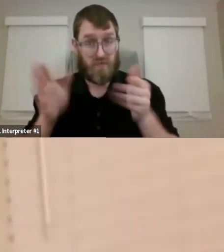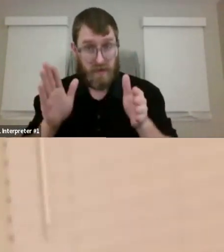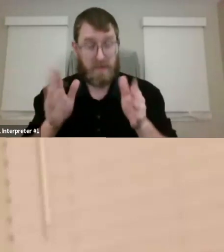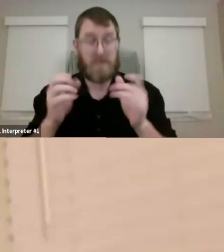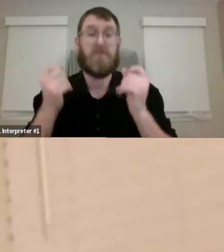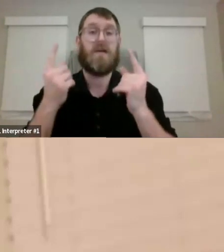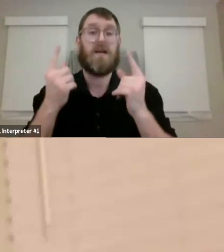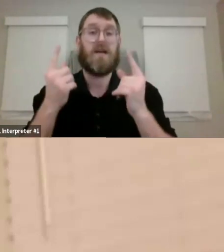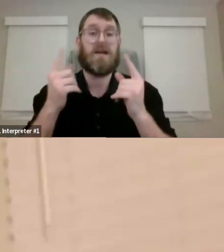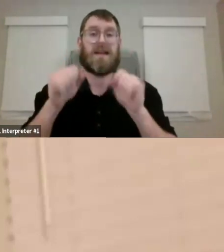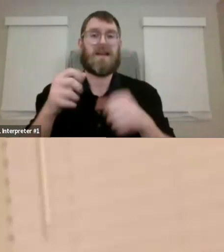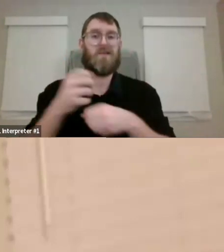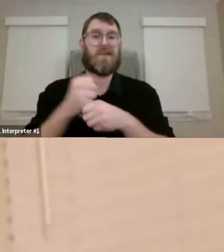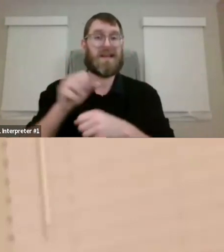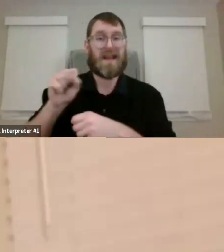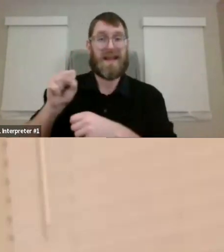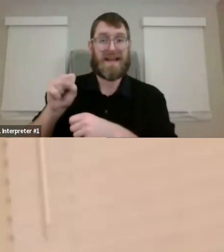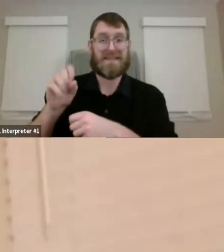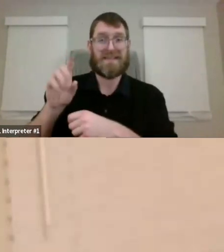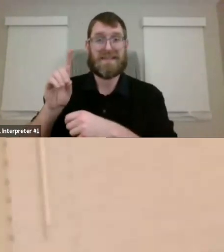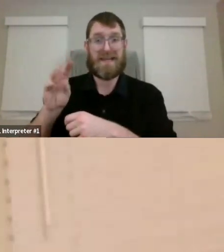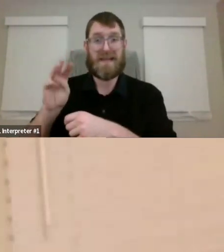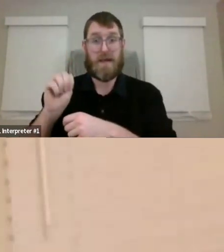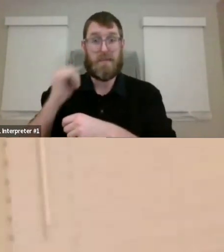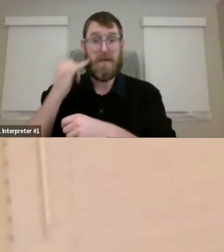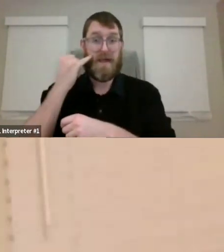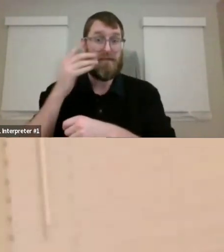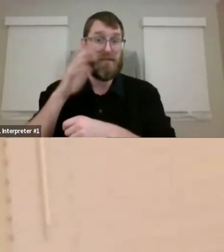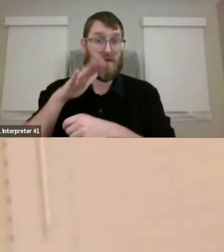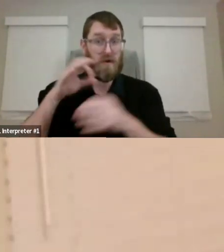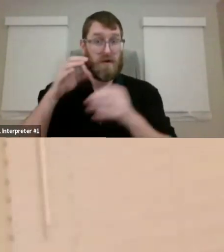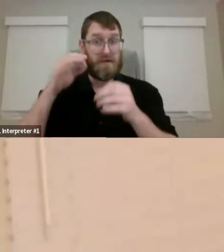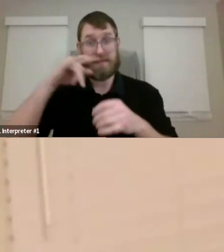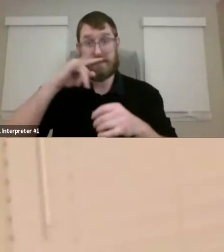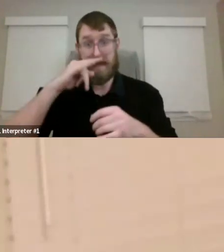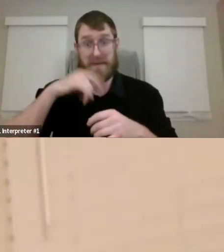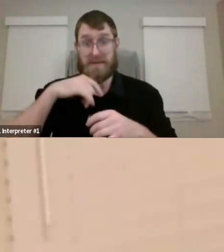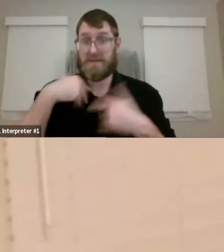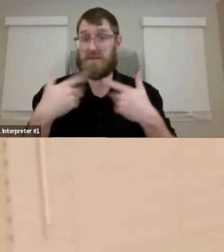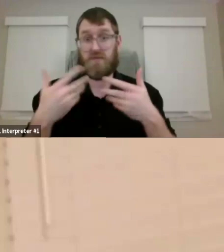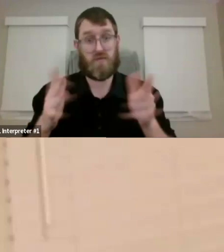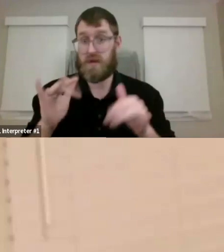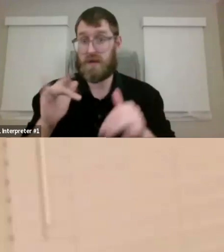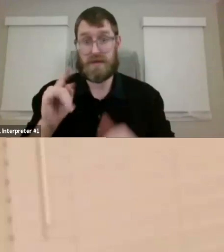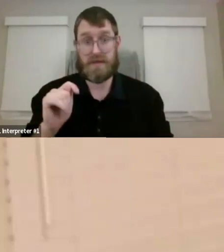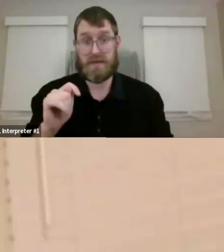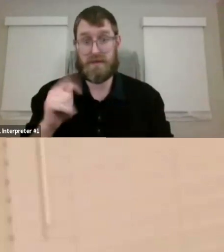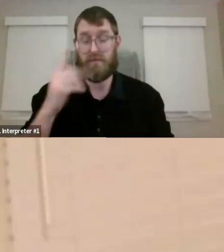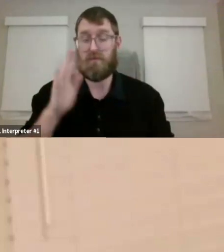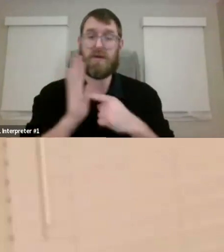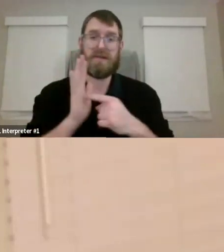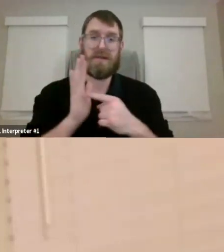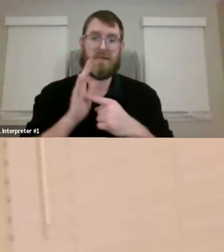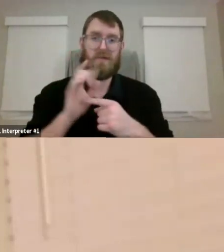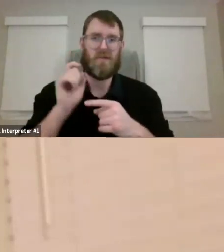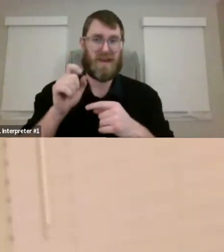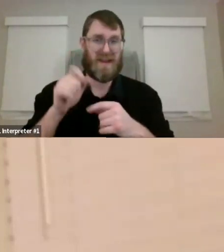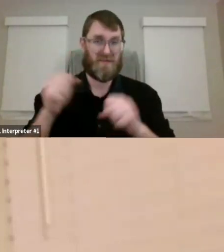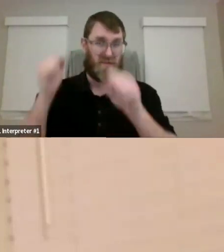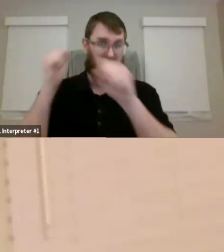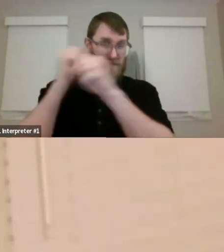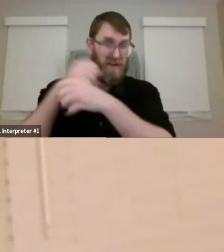get SDM if the child doesn't want it? Or, for instance, I would have to fight the court